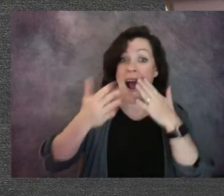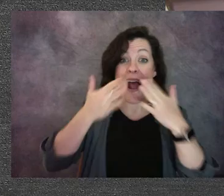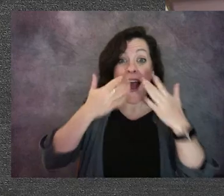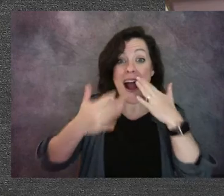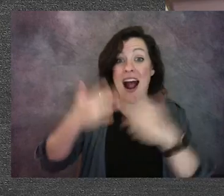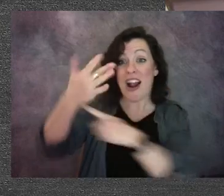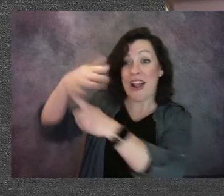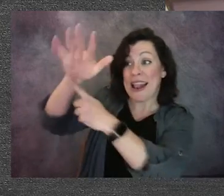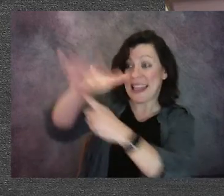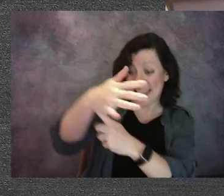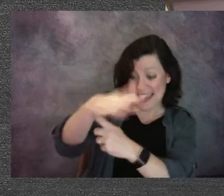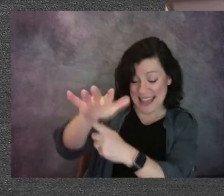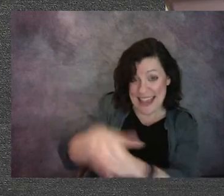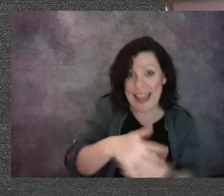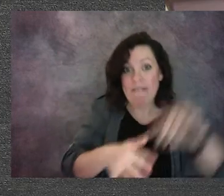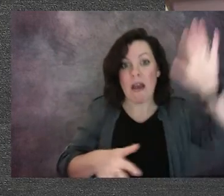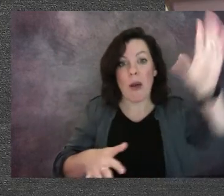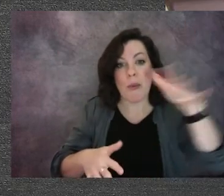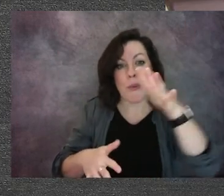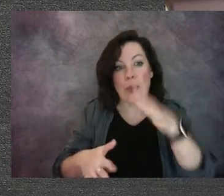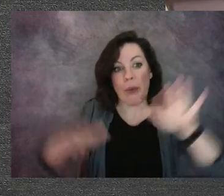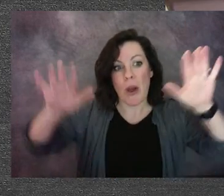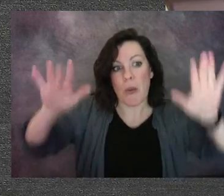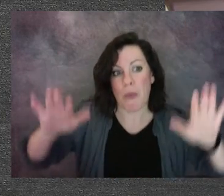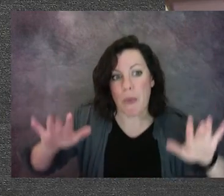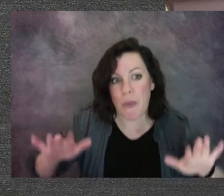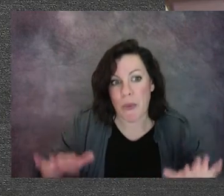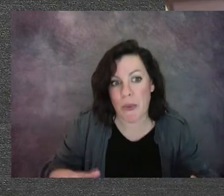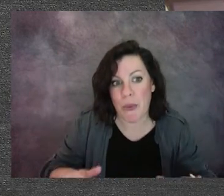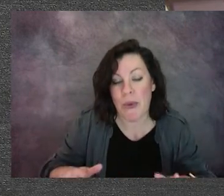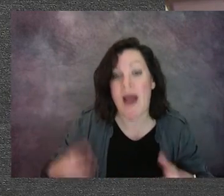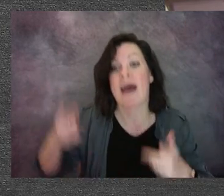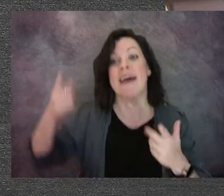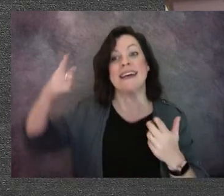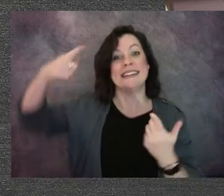And colored leaves fall fast and slow.